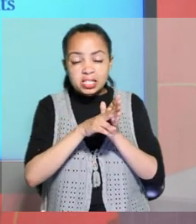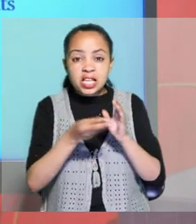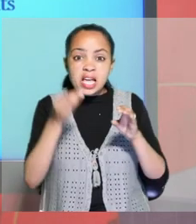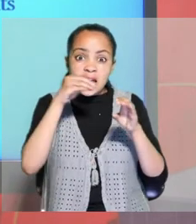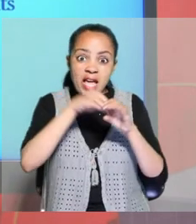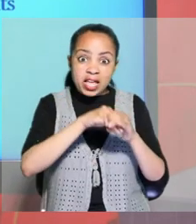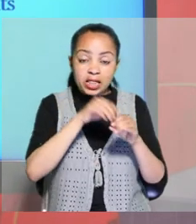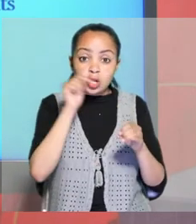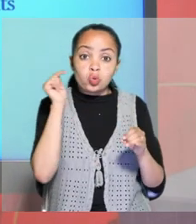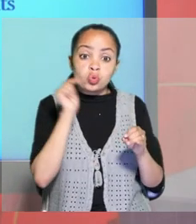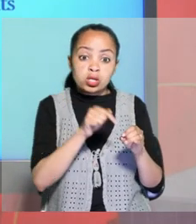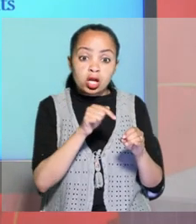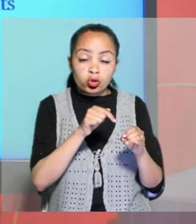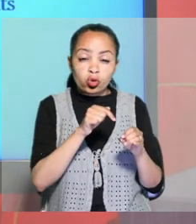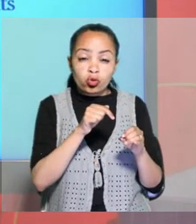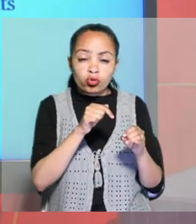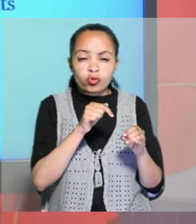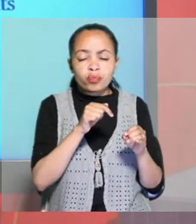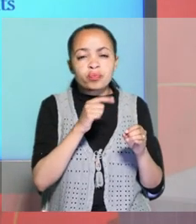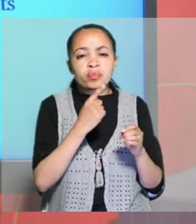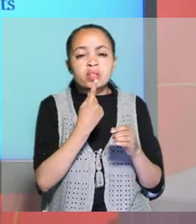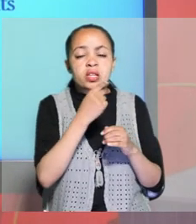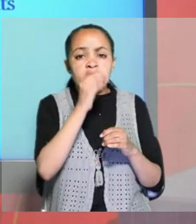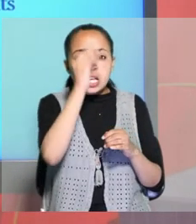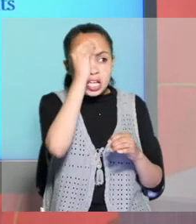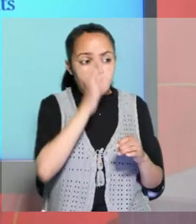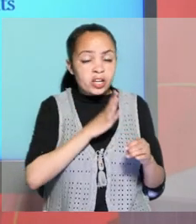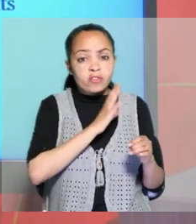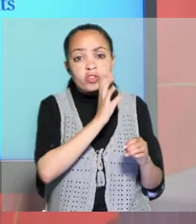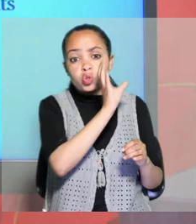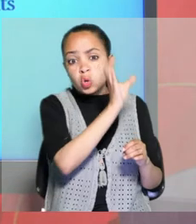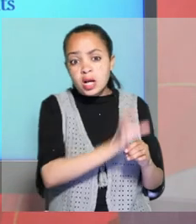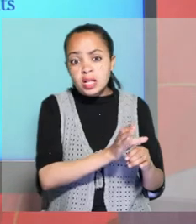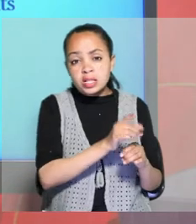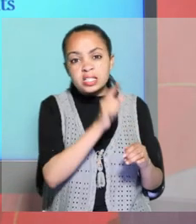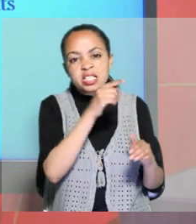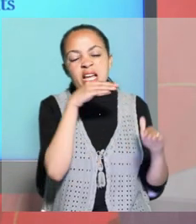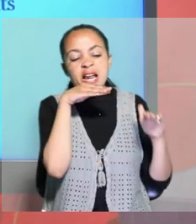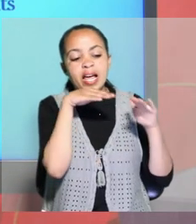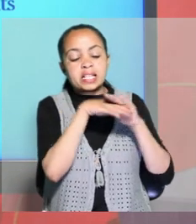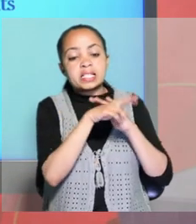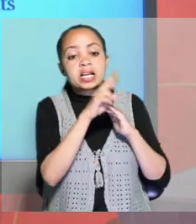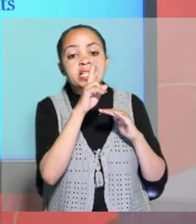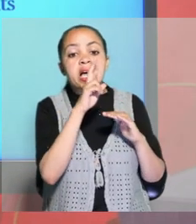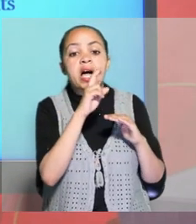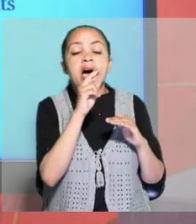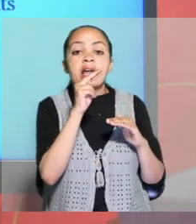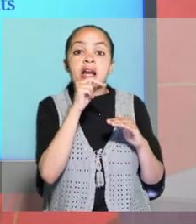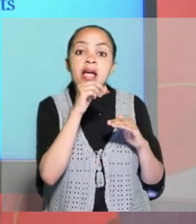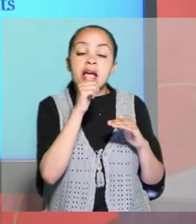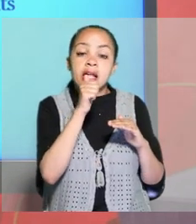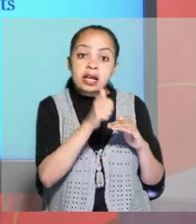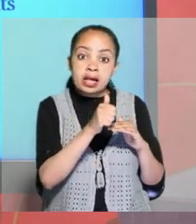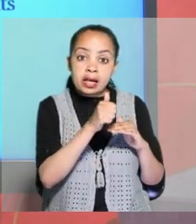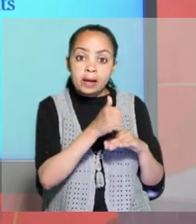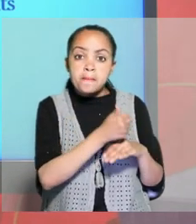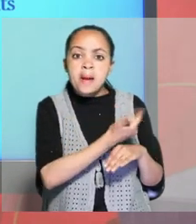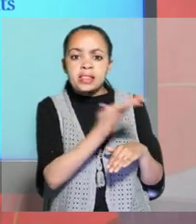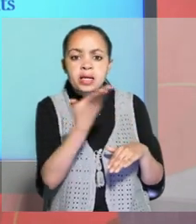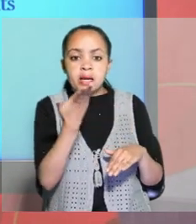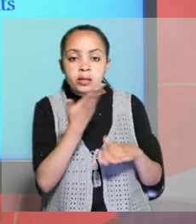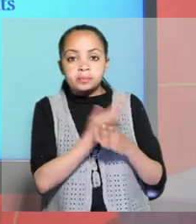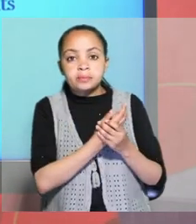enter into that of an individual, they insert their RNA genetic material